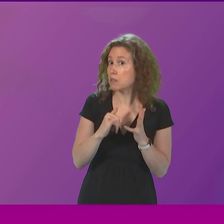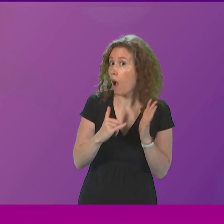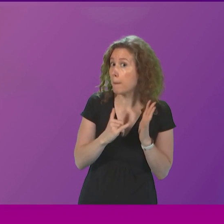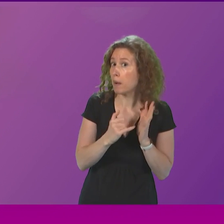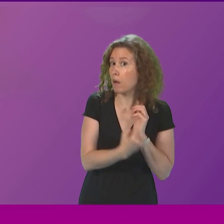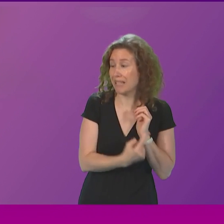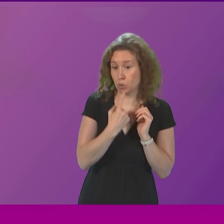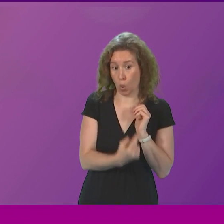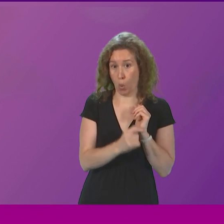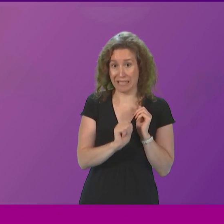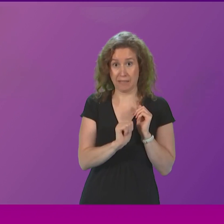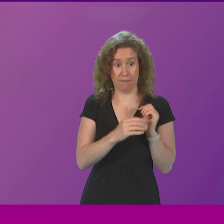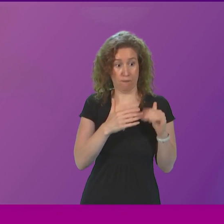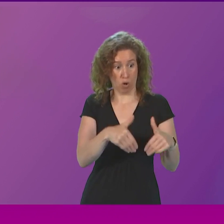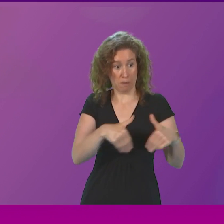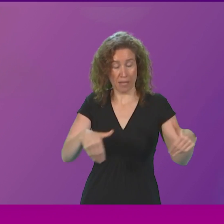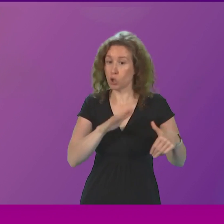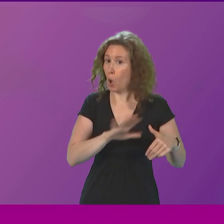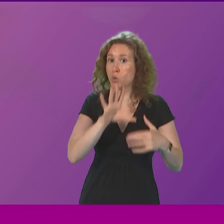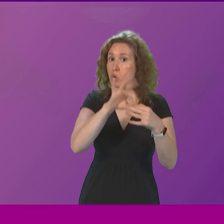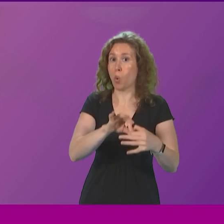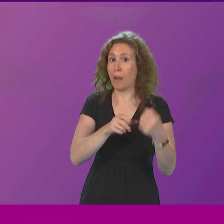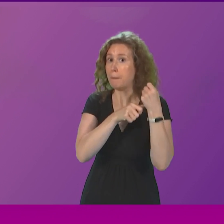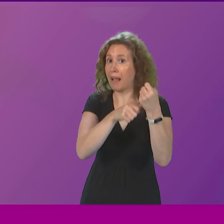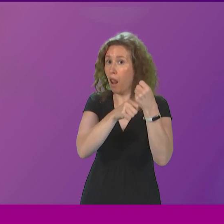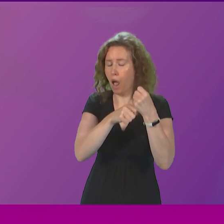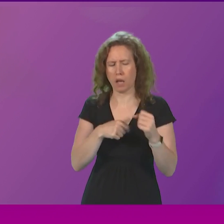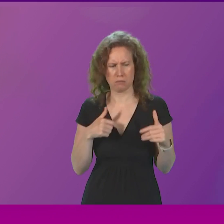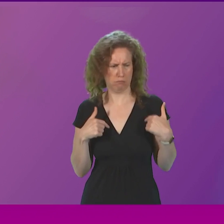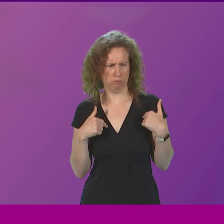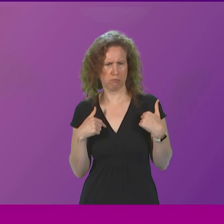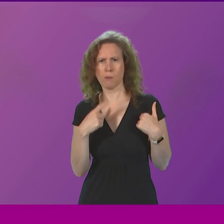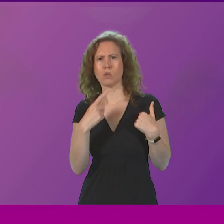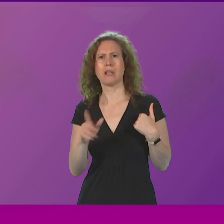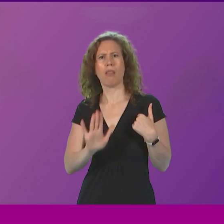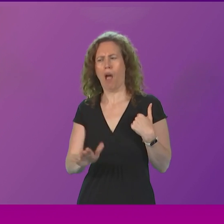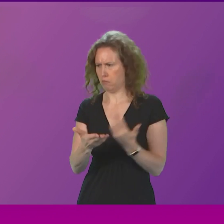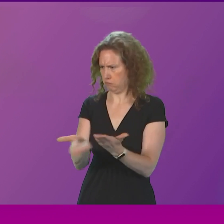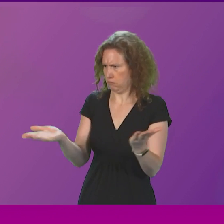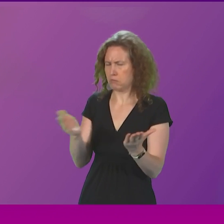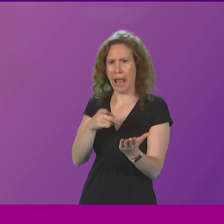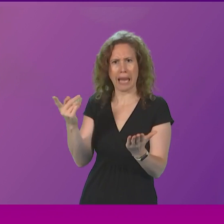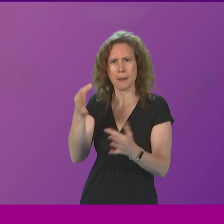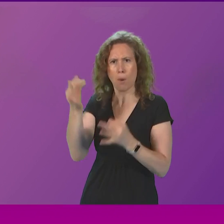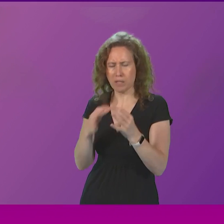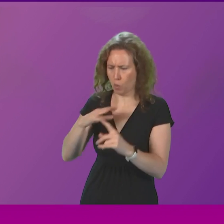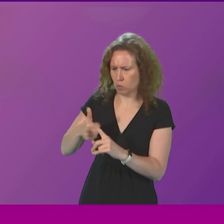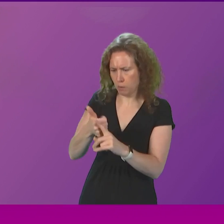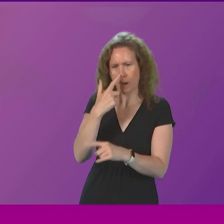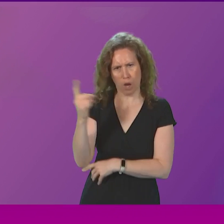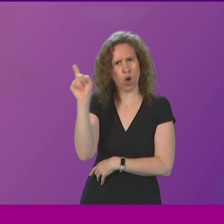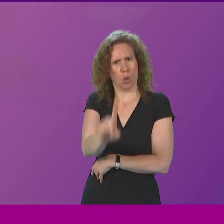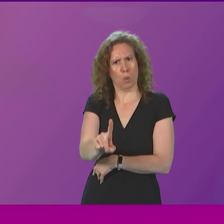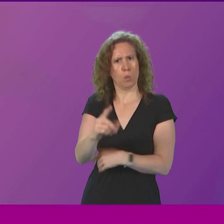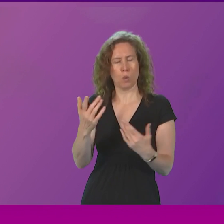bench not to join in picket lines up and down the country. That's something I won't be saying to, of course, any politician. So we do support